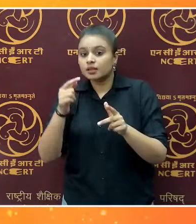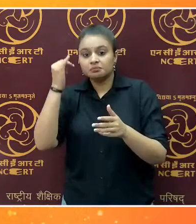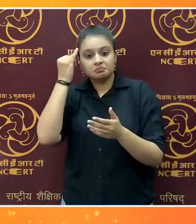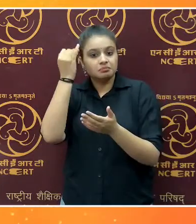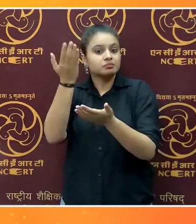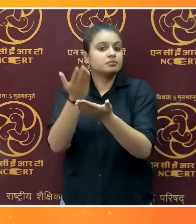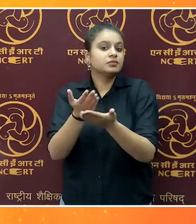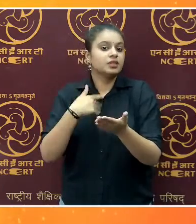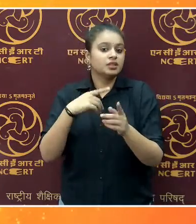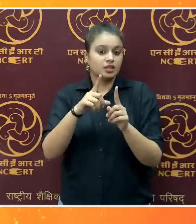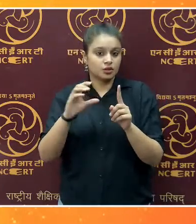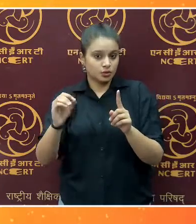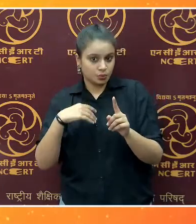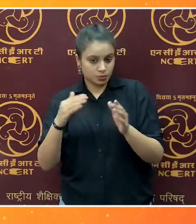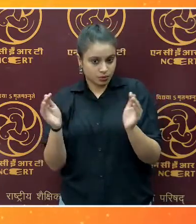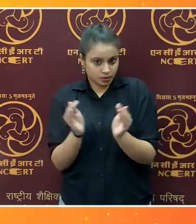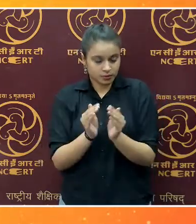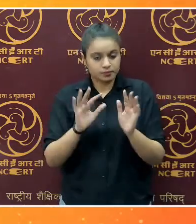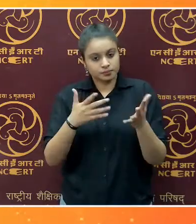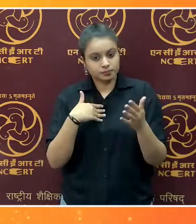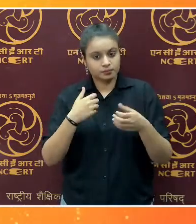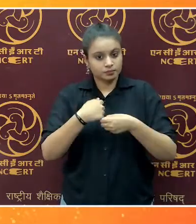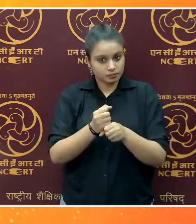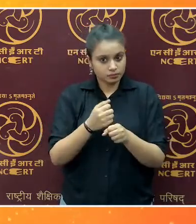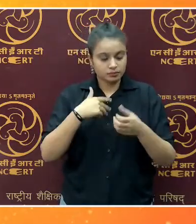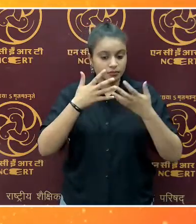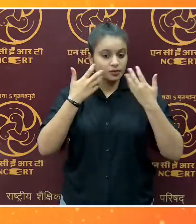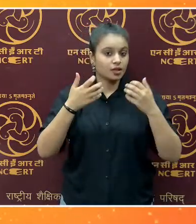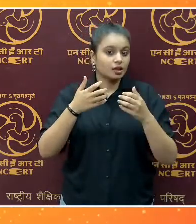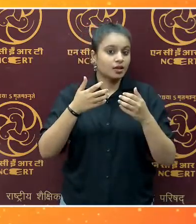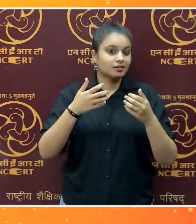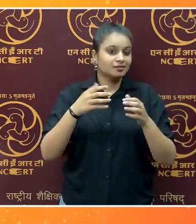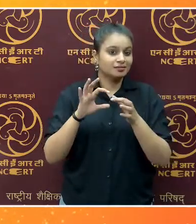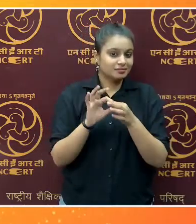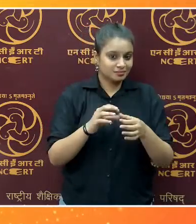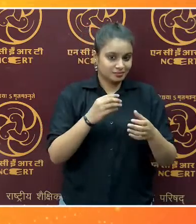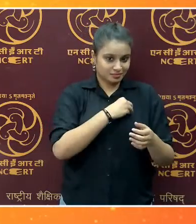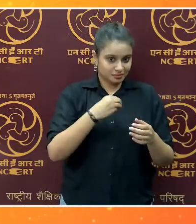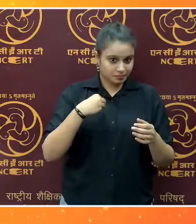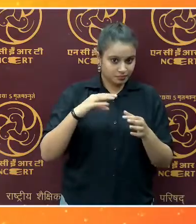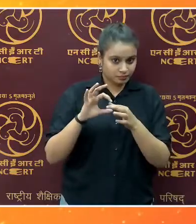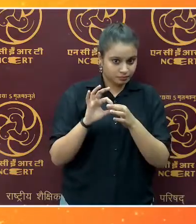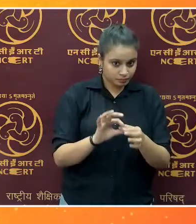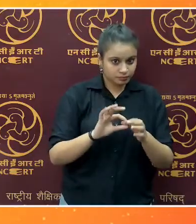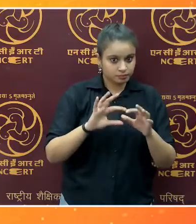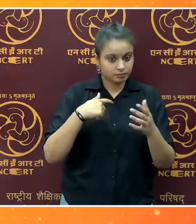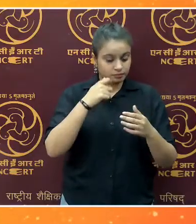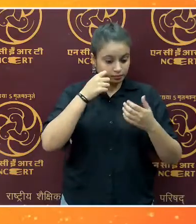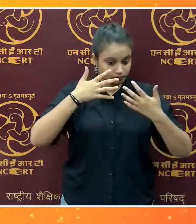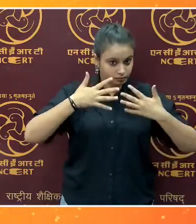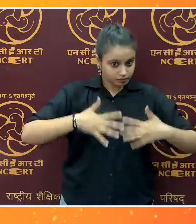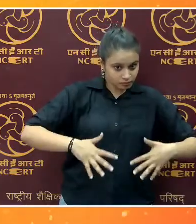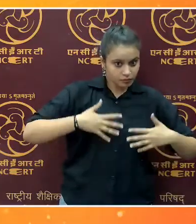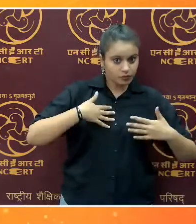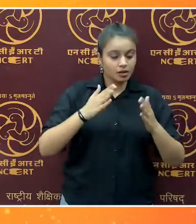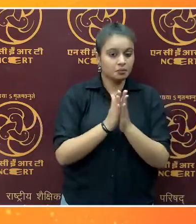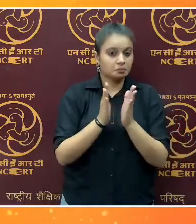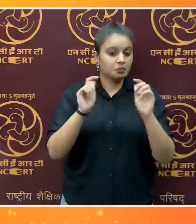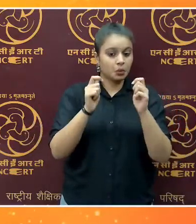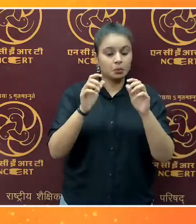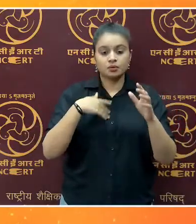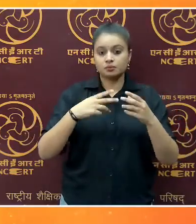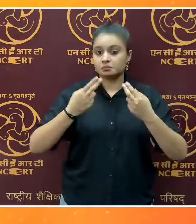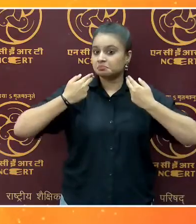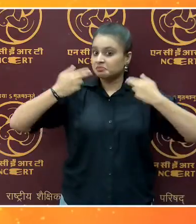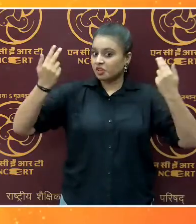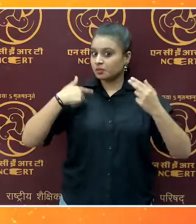Dr. Dolittle to become an animal doctor. So Cat's Food Man says that human beings don't appreciate that you are the greatest doctor of